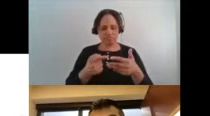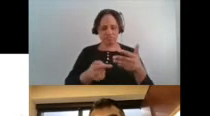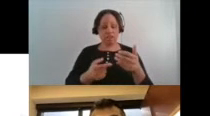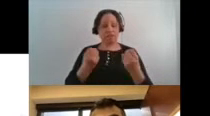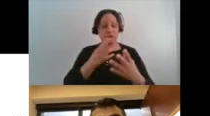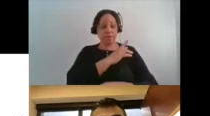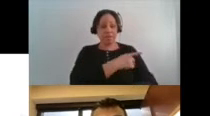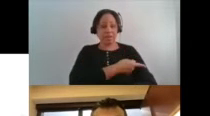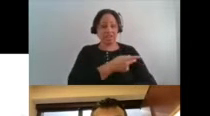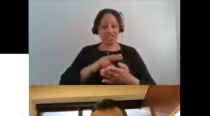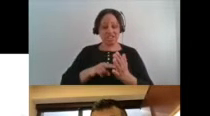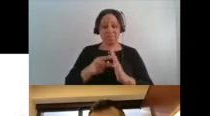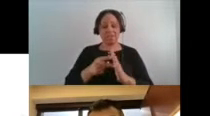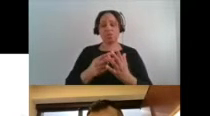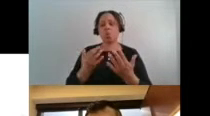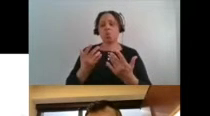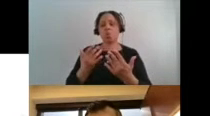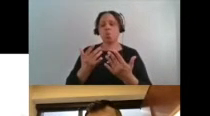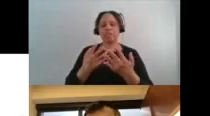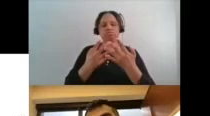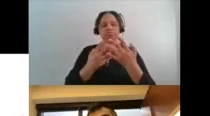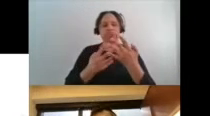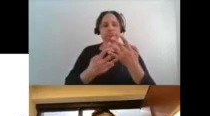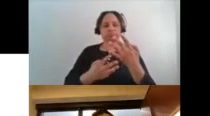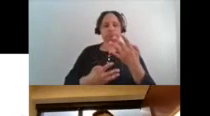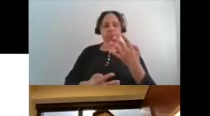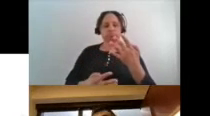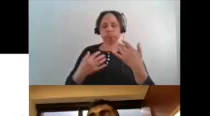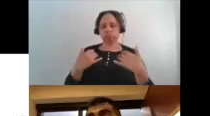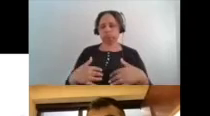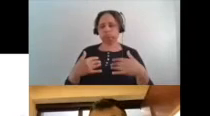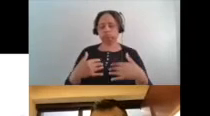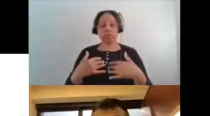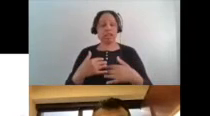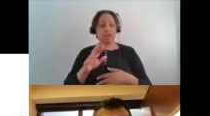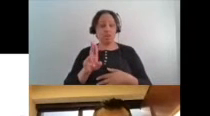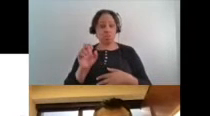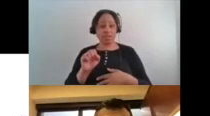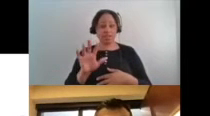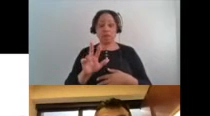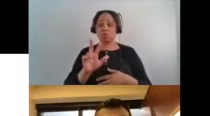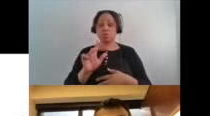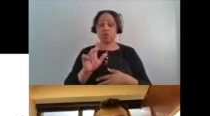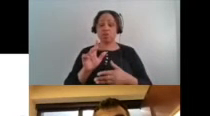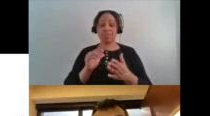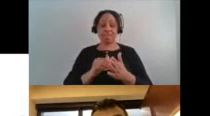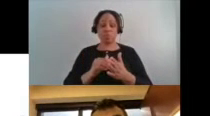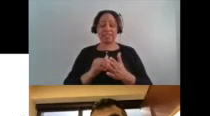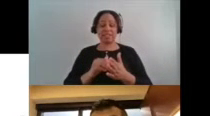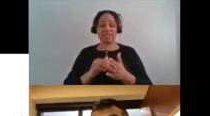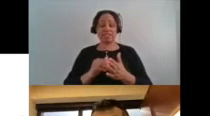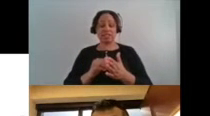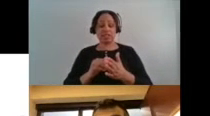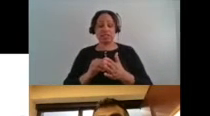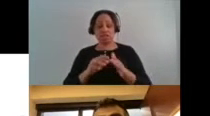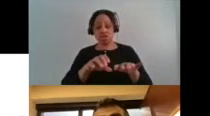in line. It's a long list. We do in the U.S. about 23,000 kidney transplants a year. About 6,500